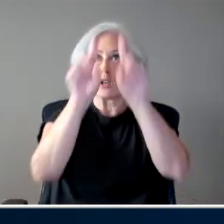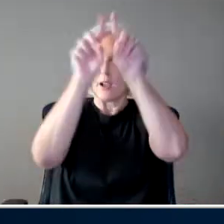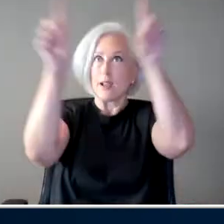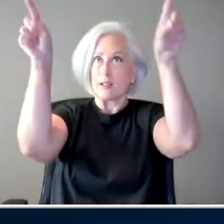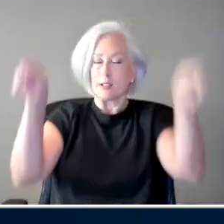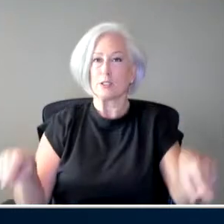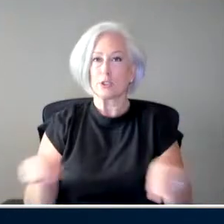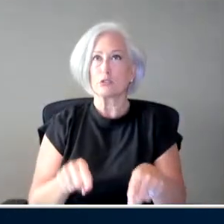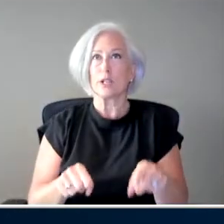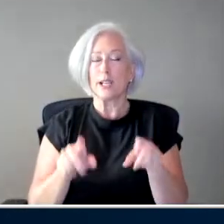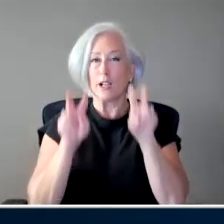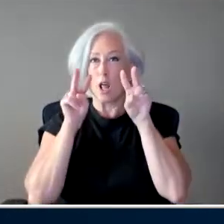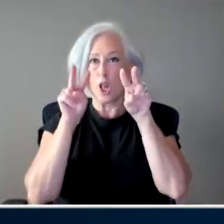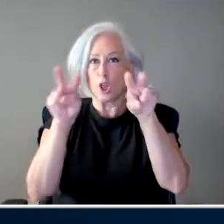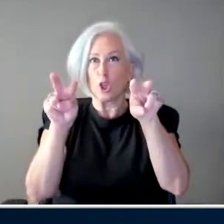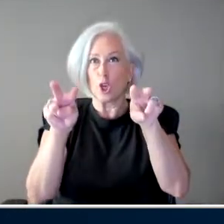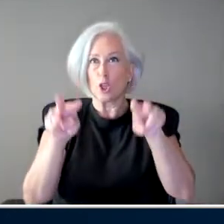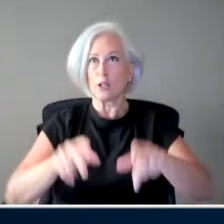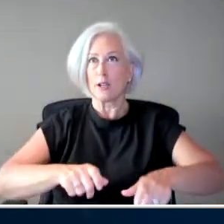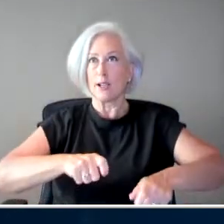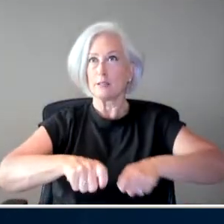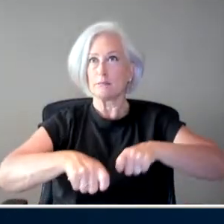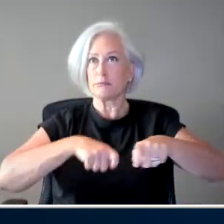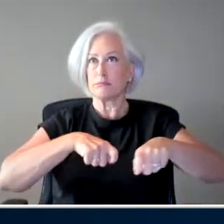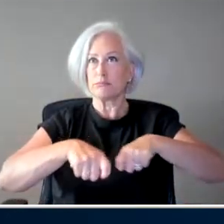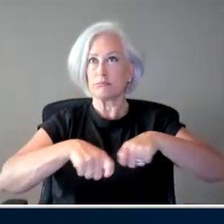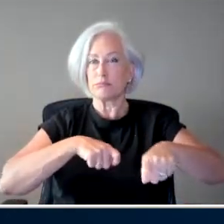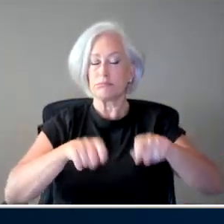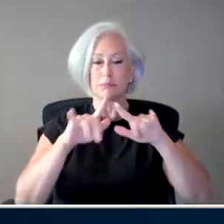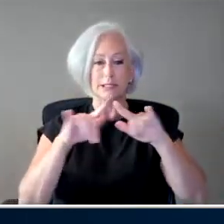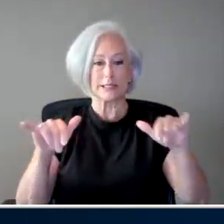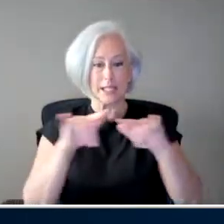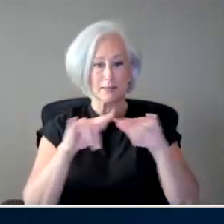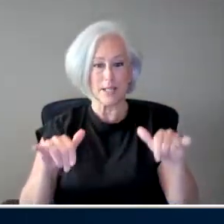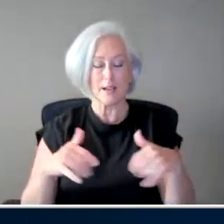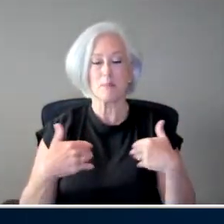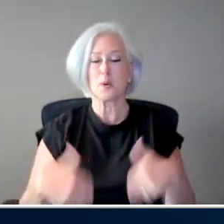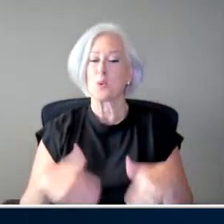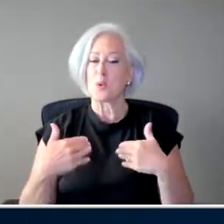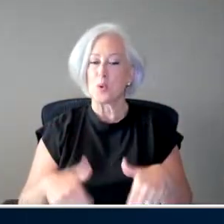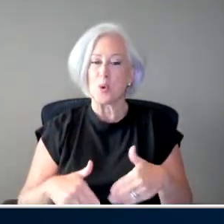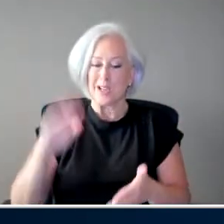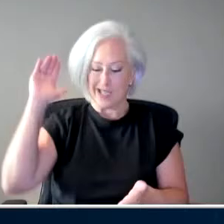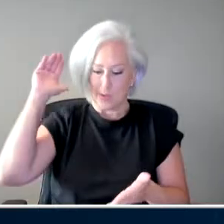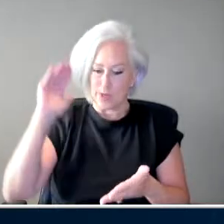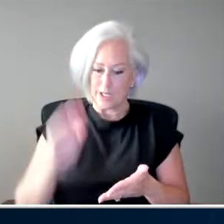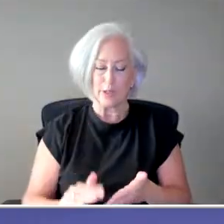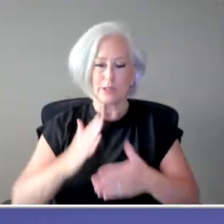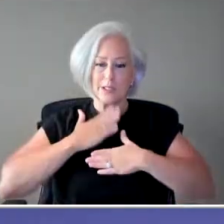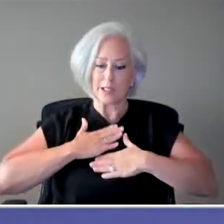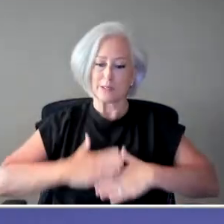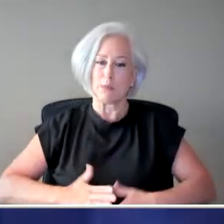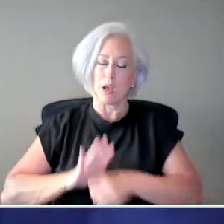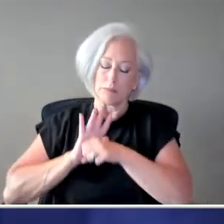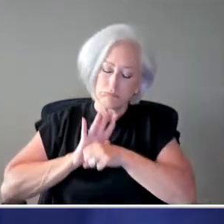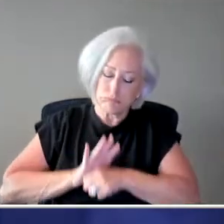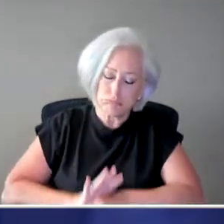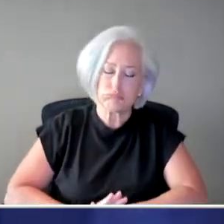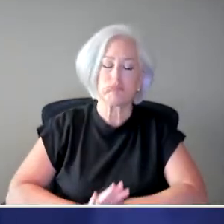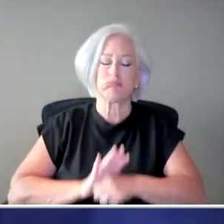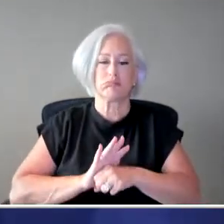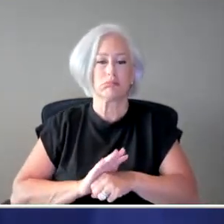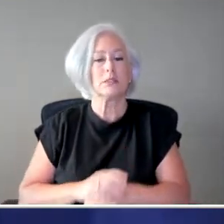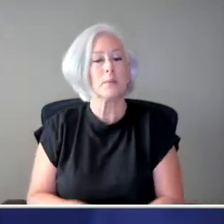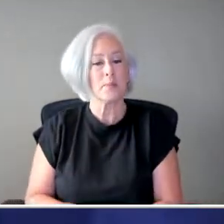my hands at the angle and work, and it really reduces fatigue. I was going to ask, that was my question, is how long might you